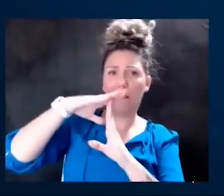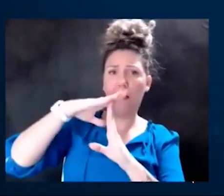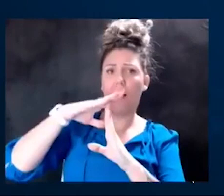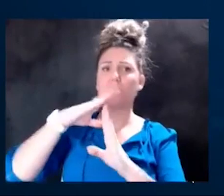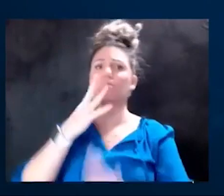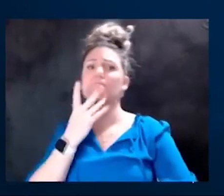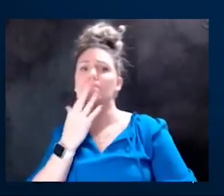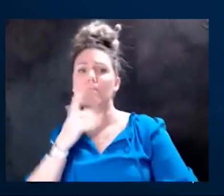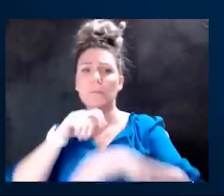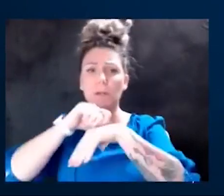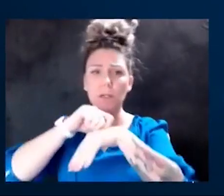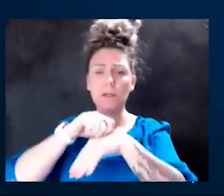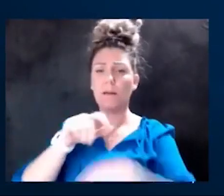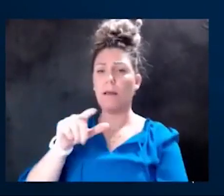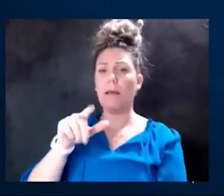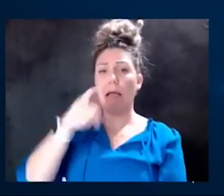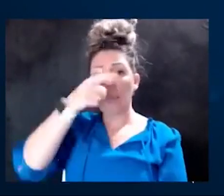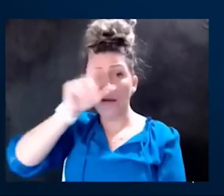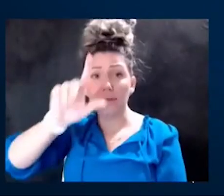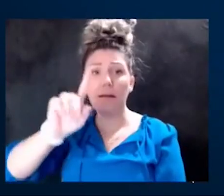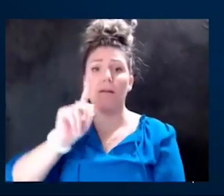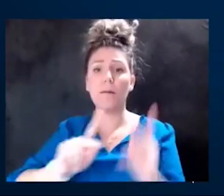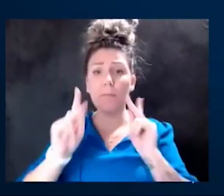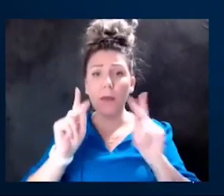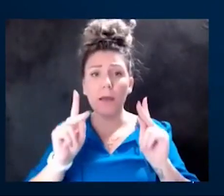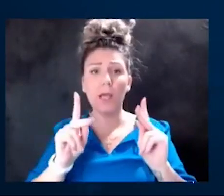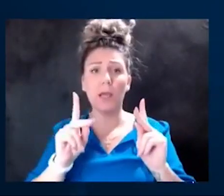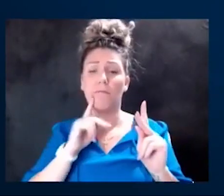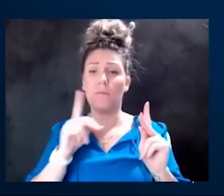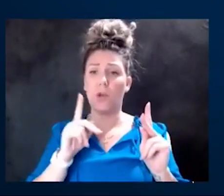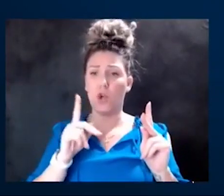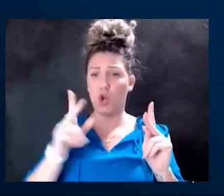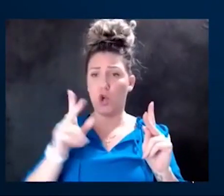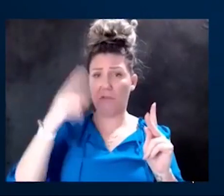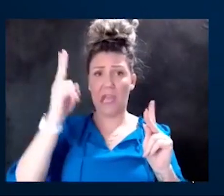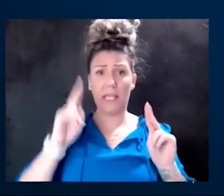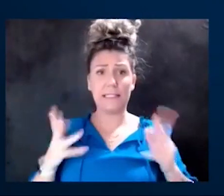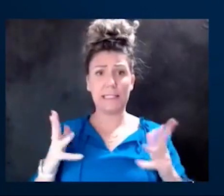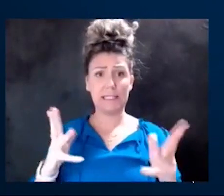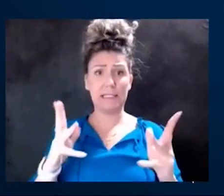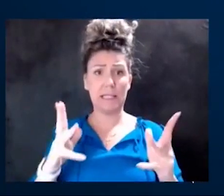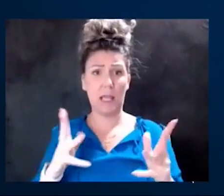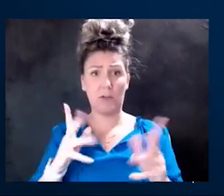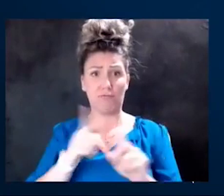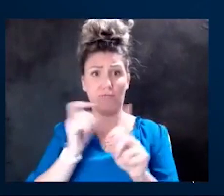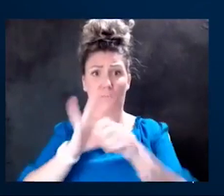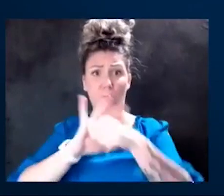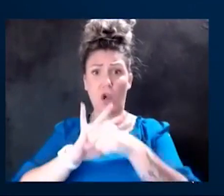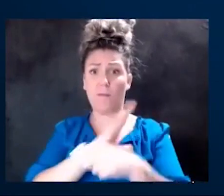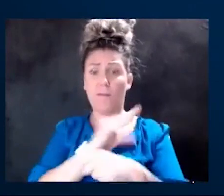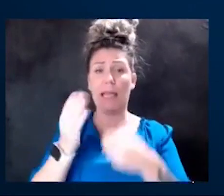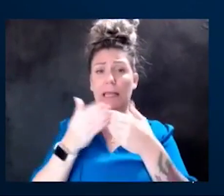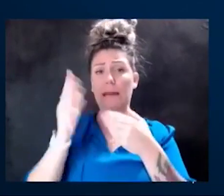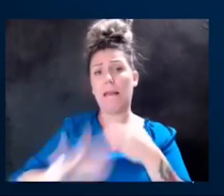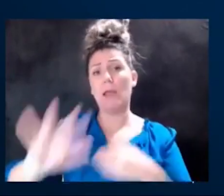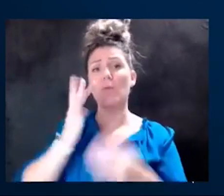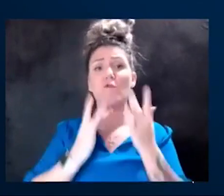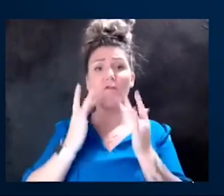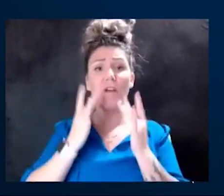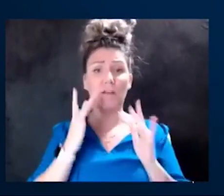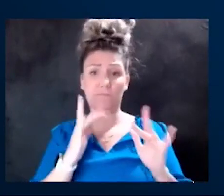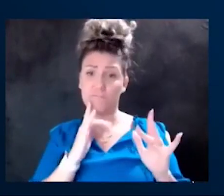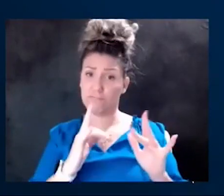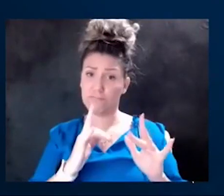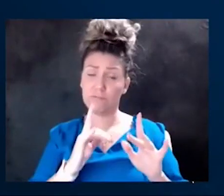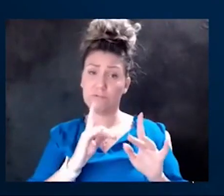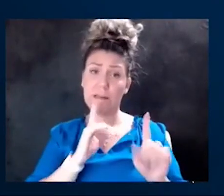data, Latina people felt the highest anxiety because of the pandemic. And if we look at neighborhood poverty, there is actually an